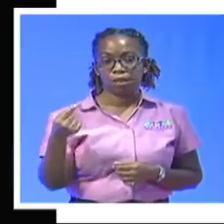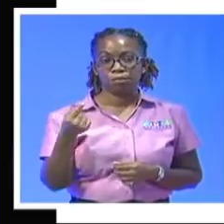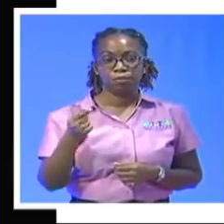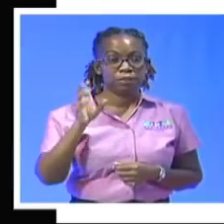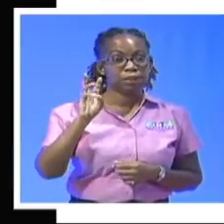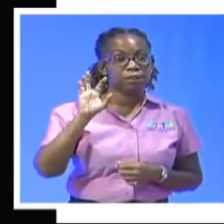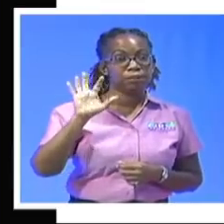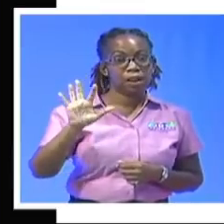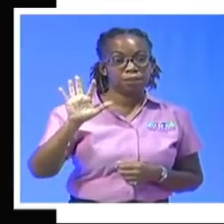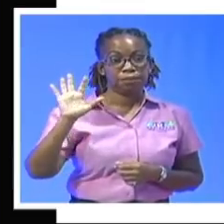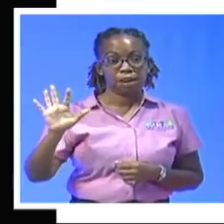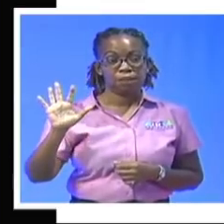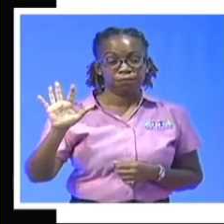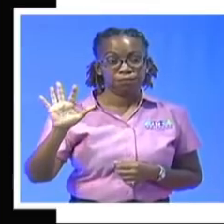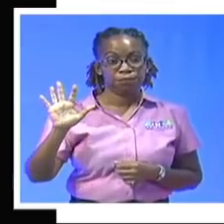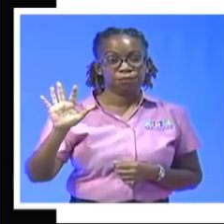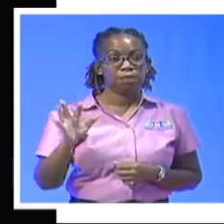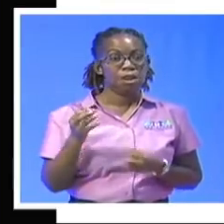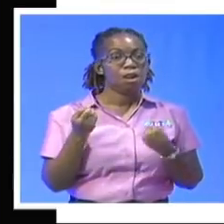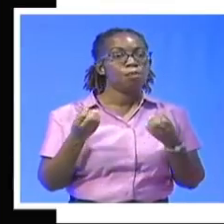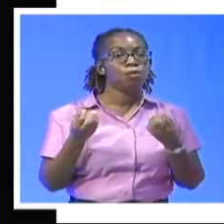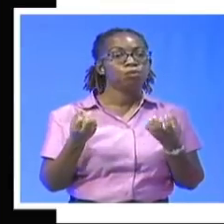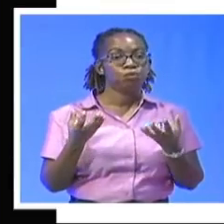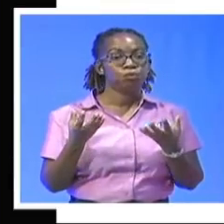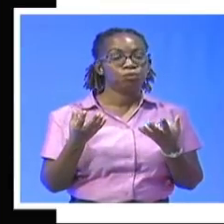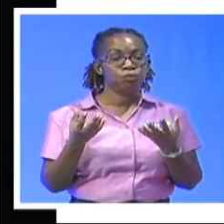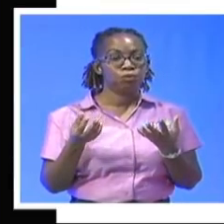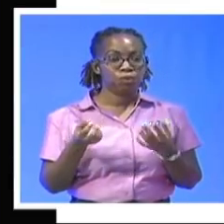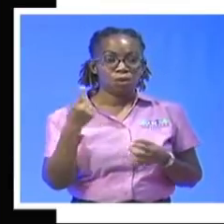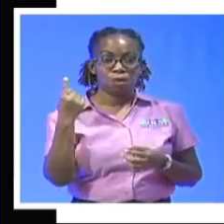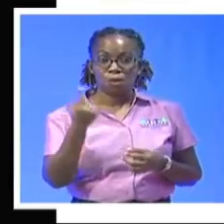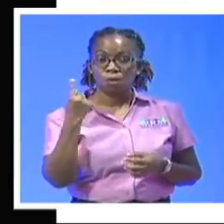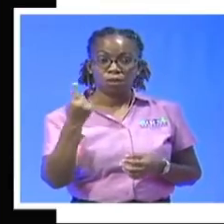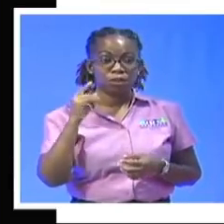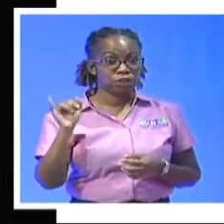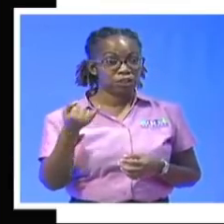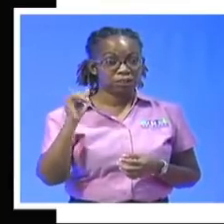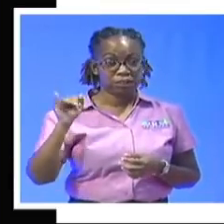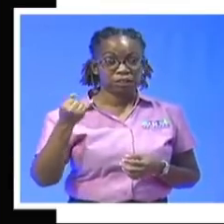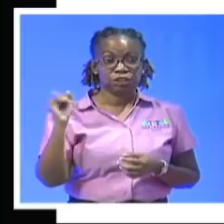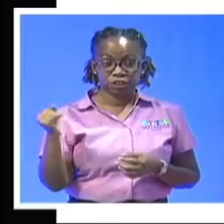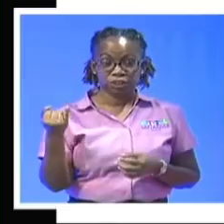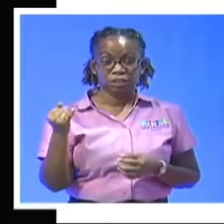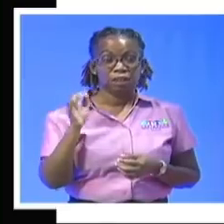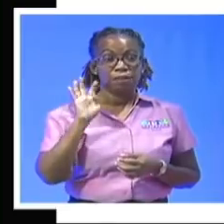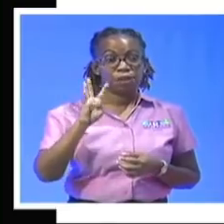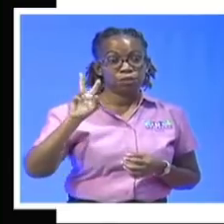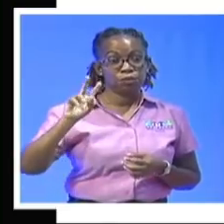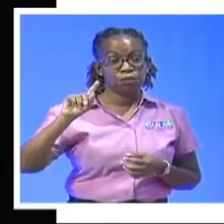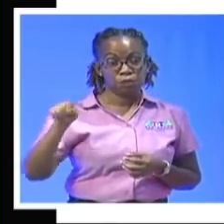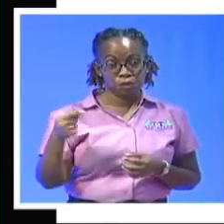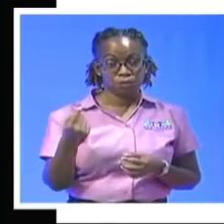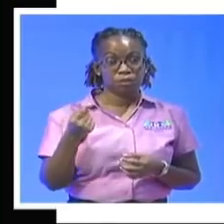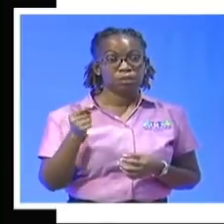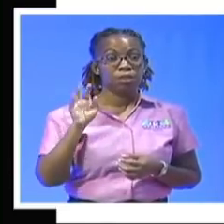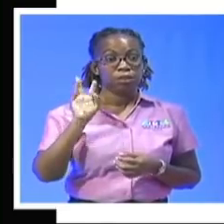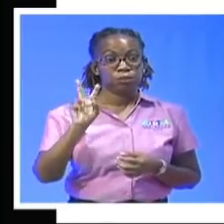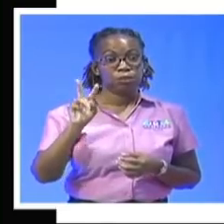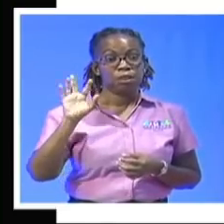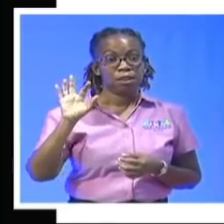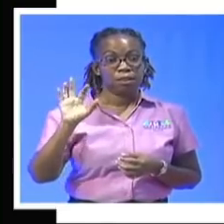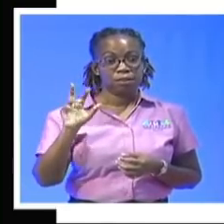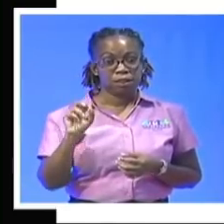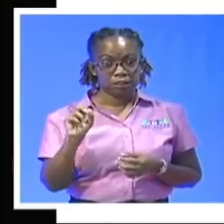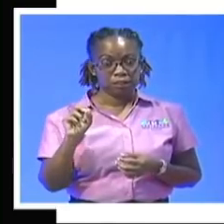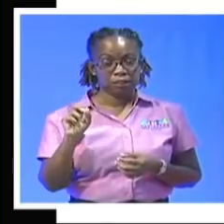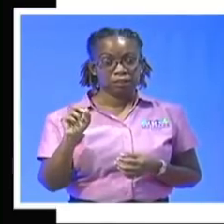595,655. Those individuals vaccinated under a single-dose regimen currently number 41,230. So that the total